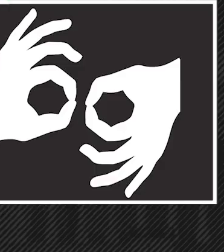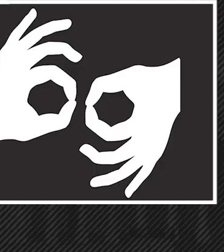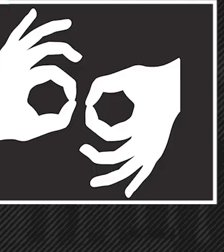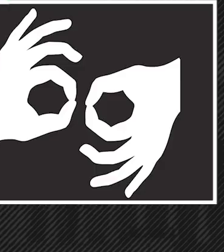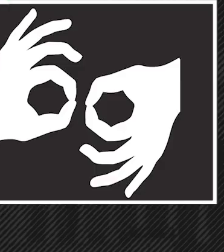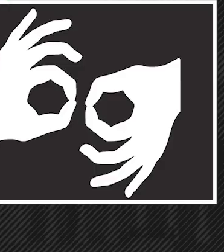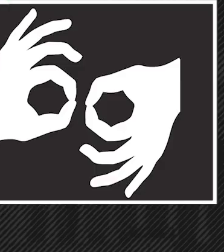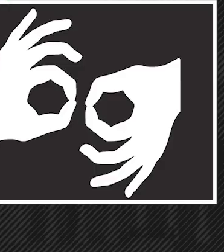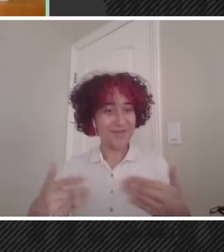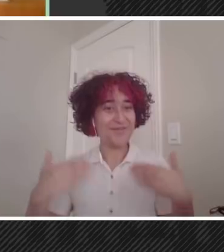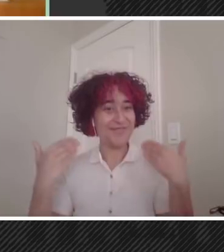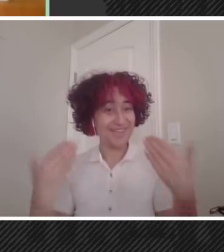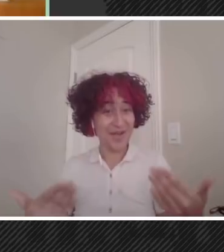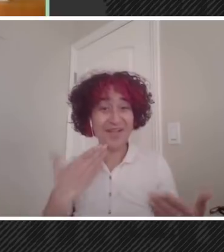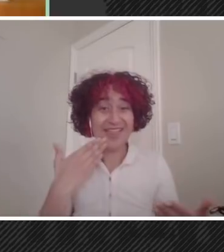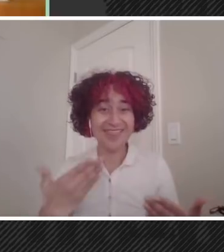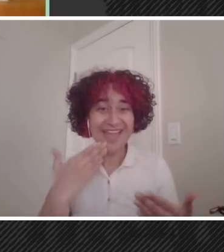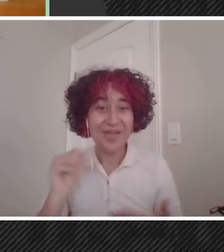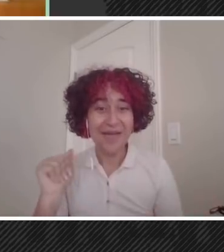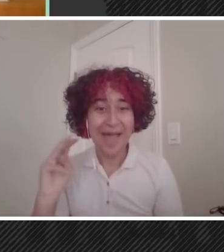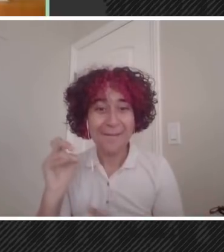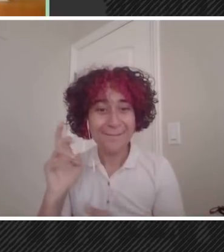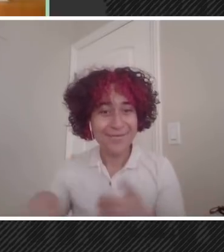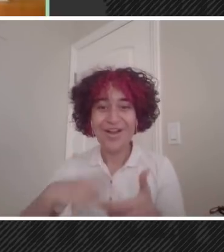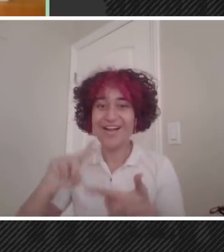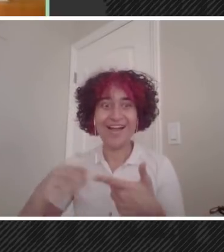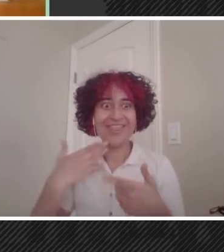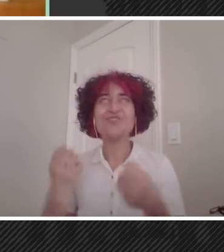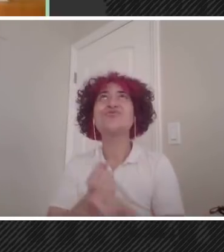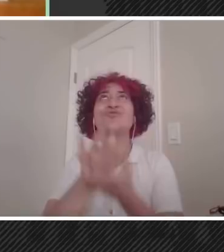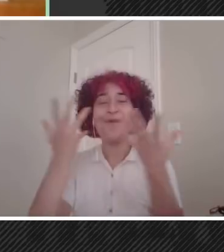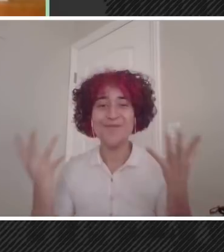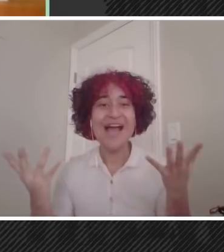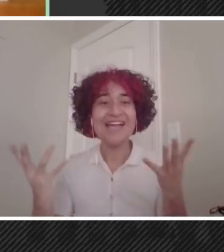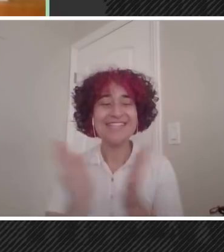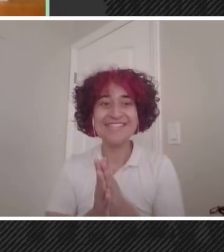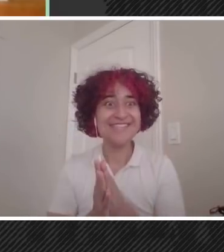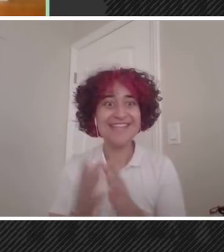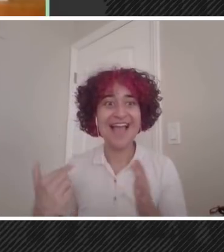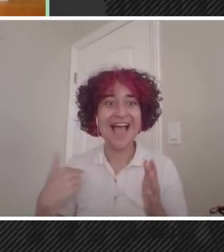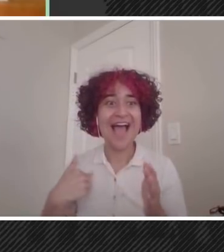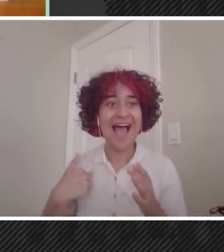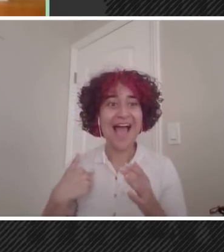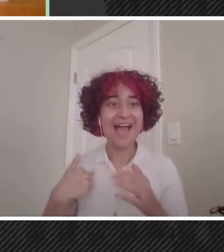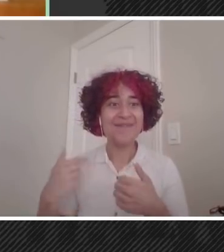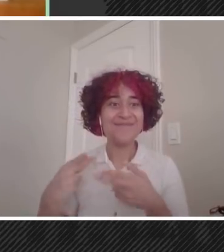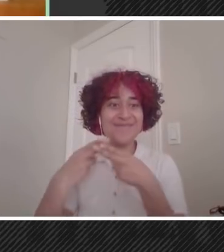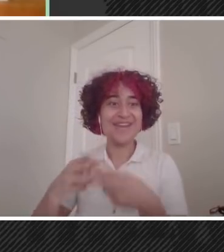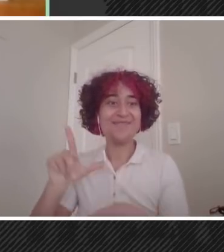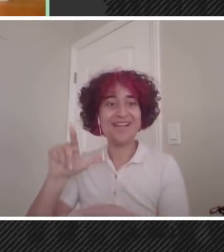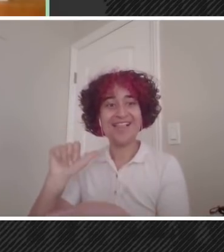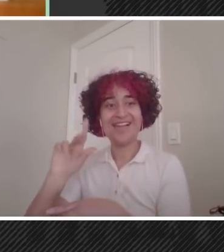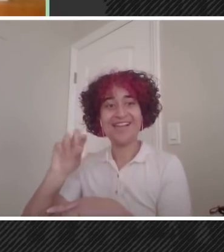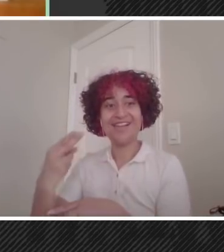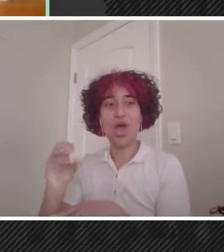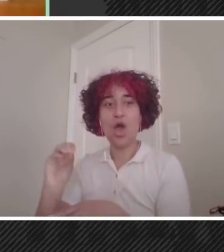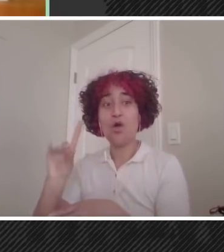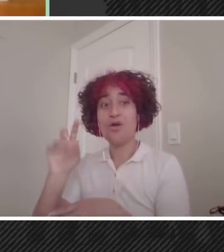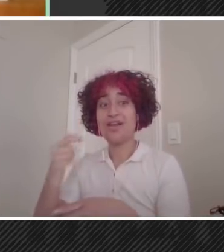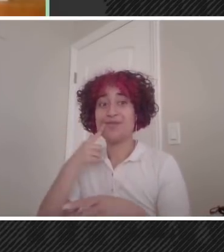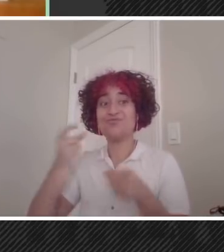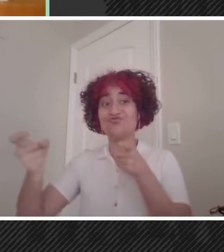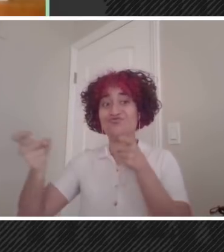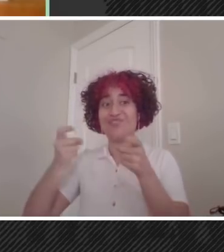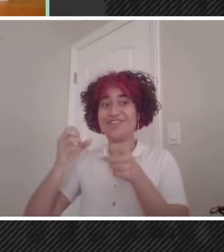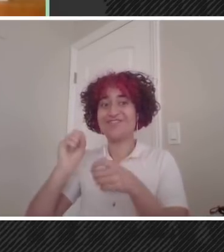for a treat. Alanah? Thank you so much. I am Alanah Odoms, Executive Director of the ACLU